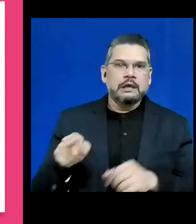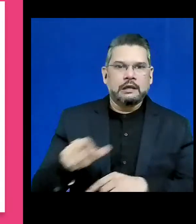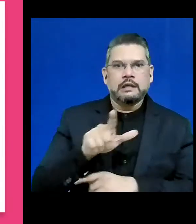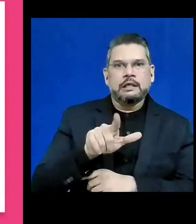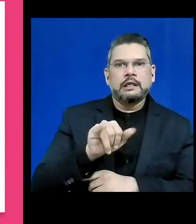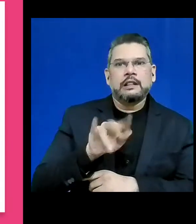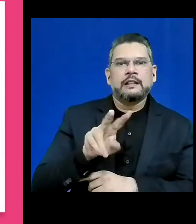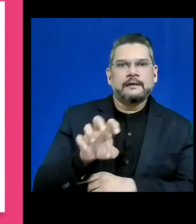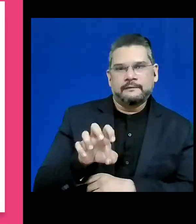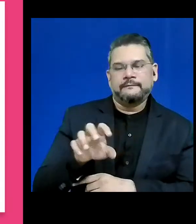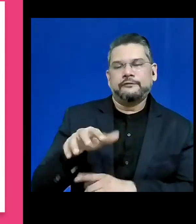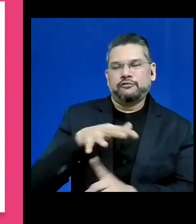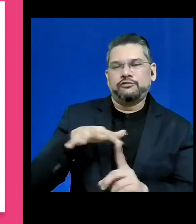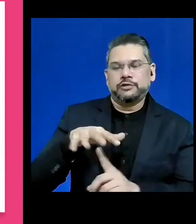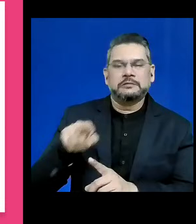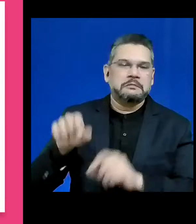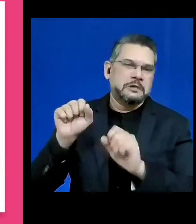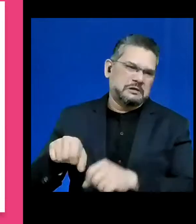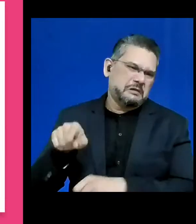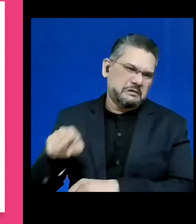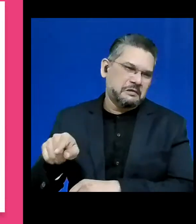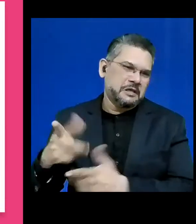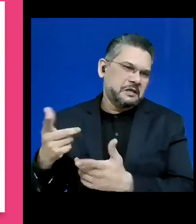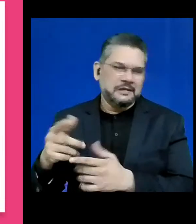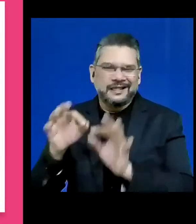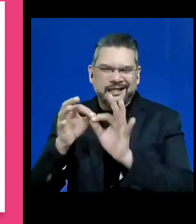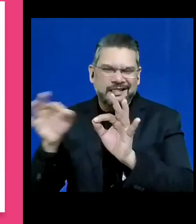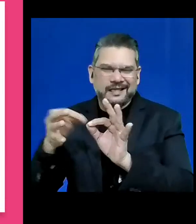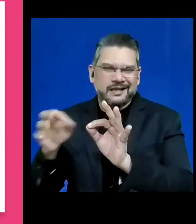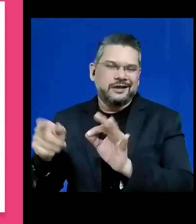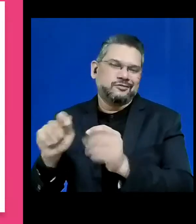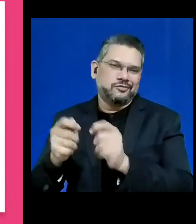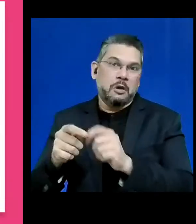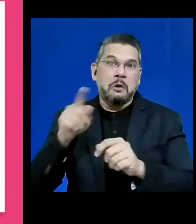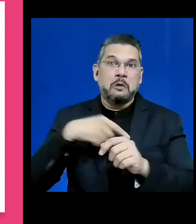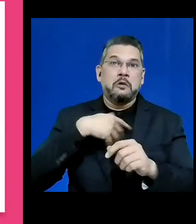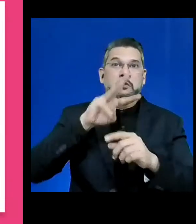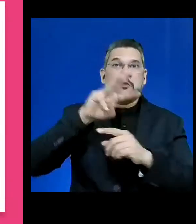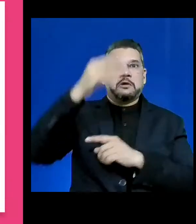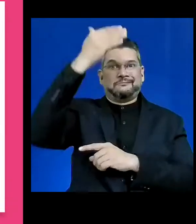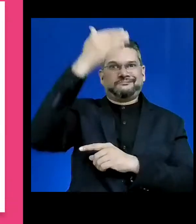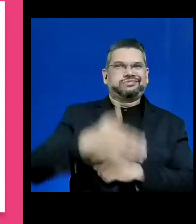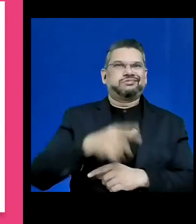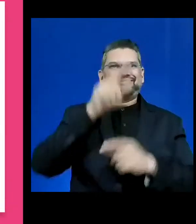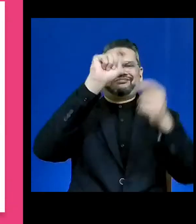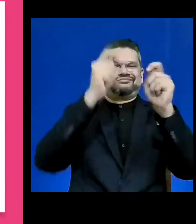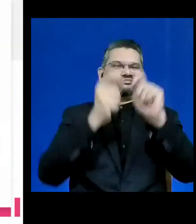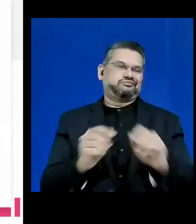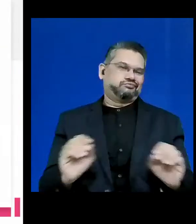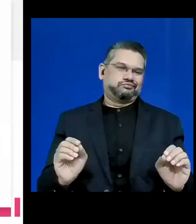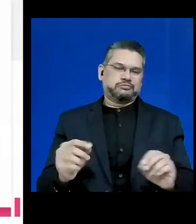text content and it's not really a change to the website in any real way.